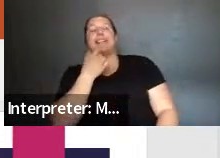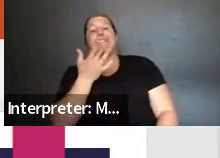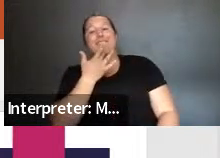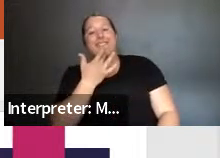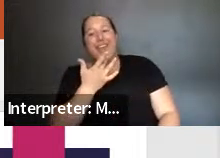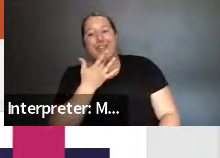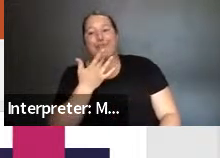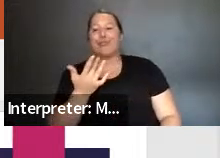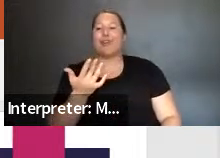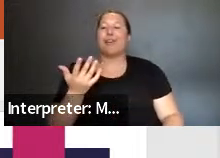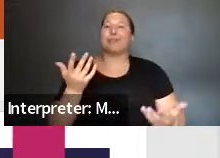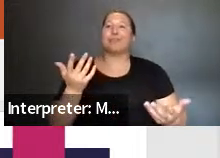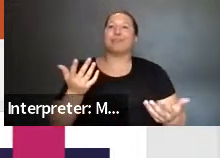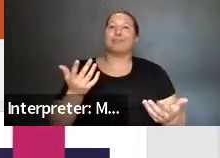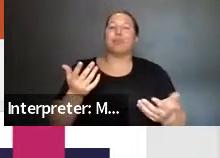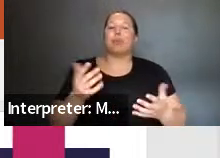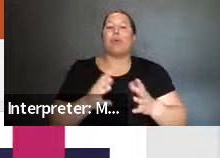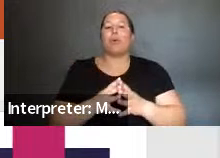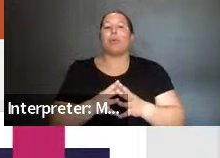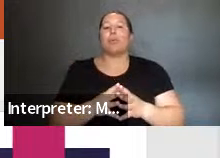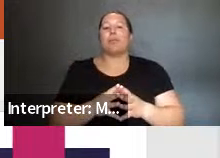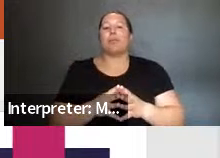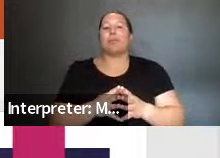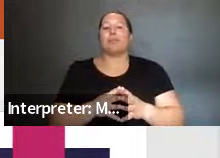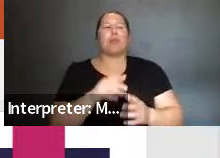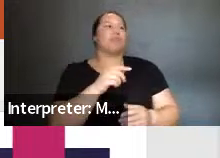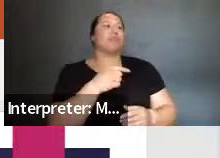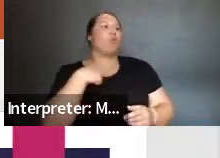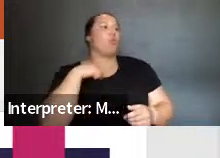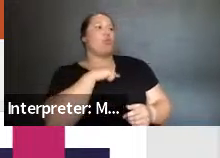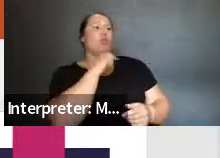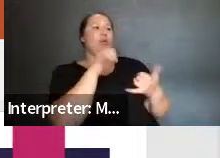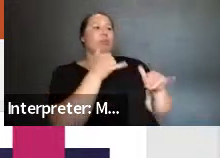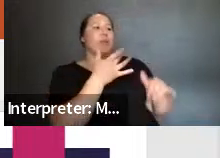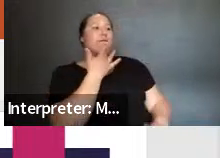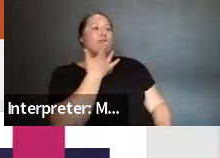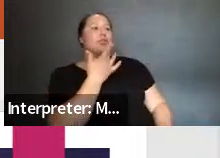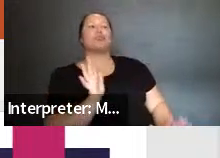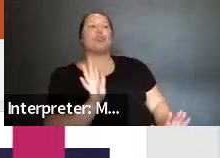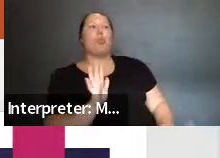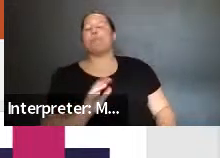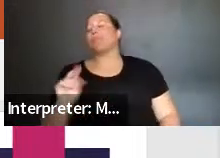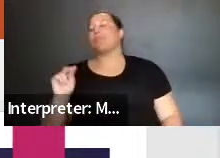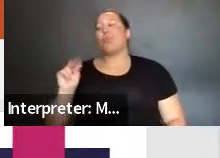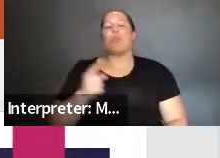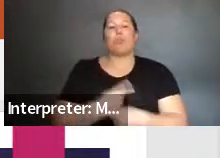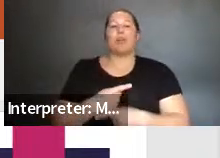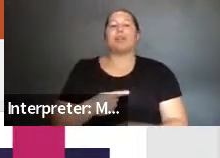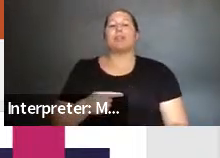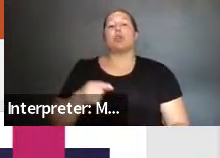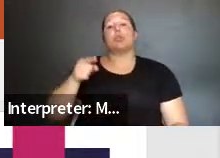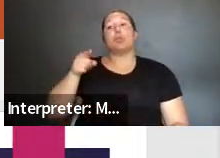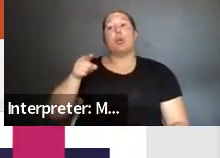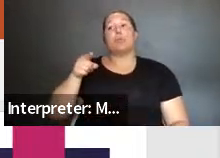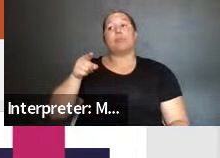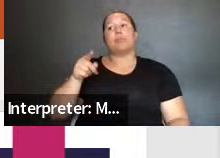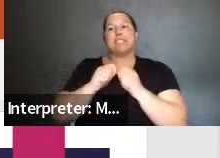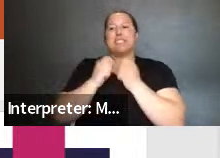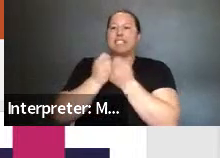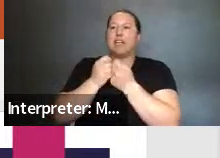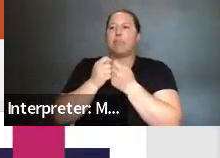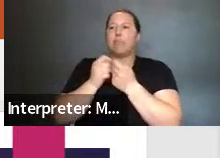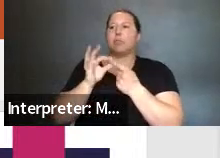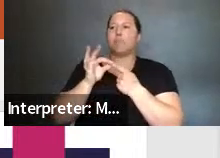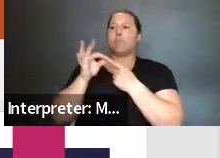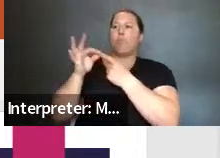who say, oh, she likes us over us. But this is one. We don't want to play favorites. Right. So this is one of the teams that stands out for Vice President Lupien, where